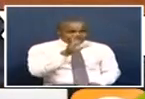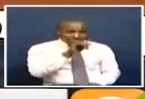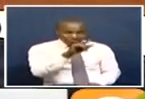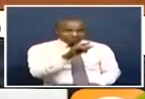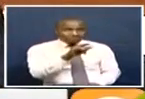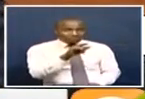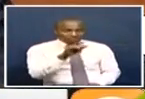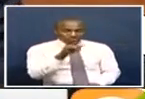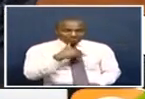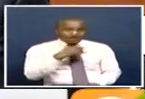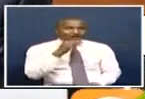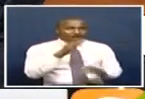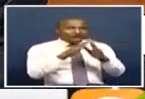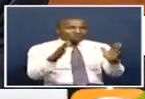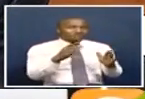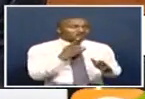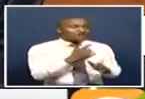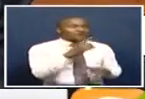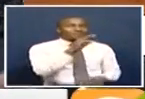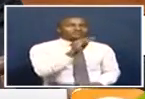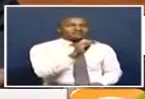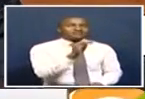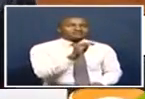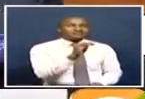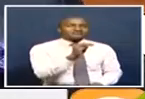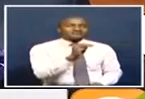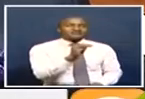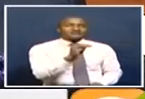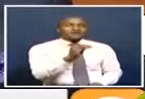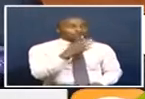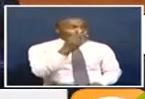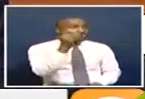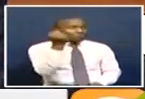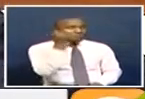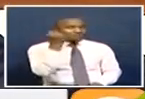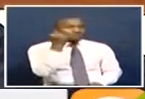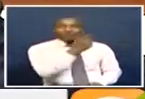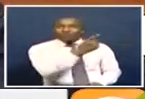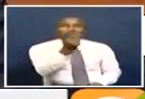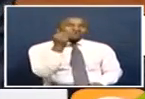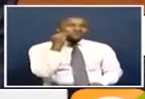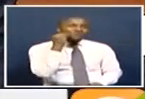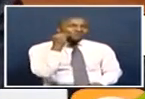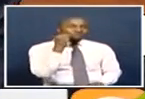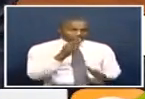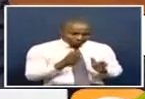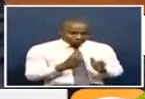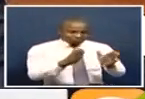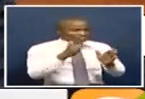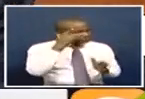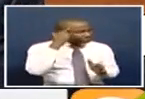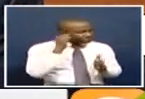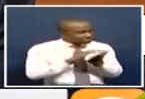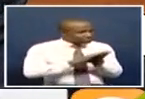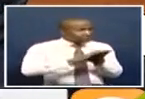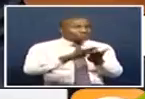to my house is about 100 meters. You see, this man has that. You go to Mumias, every home is tarmacked. And I think